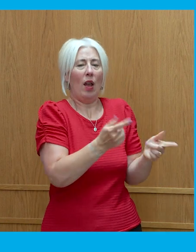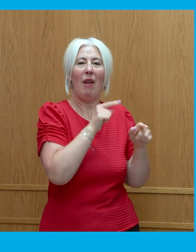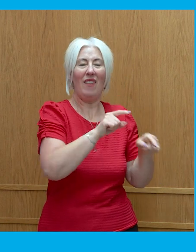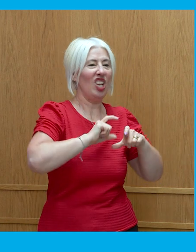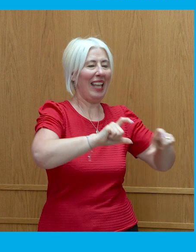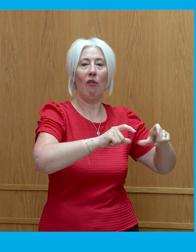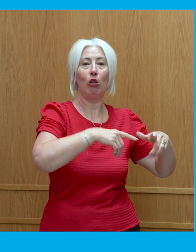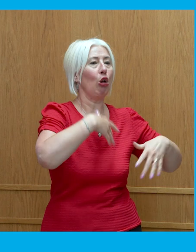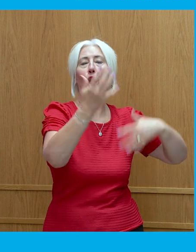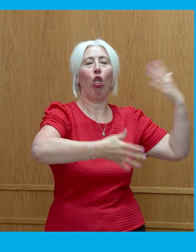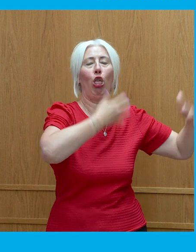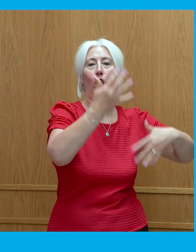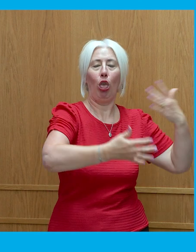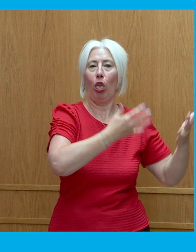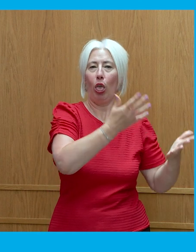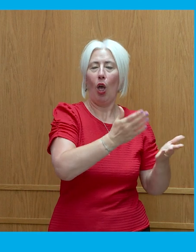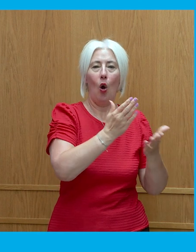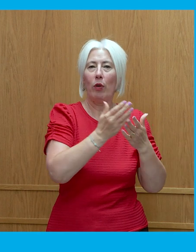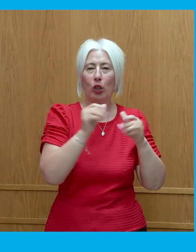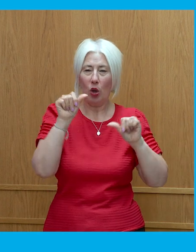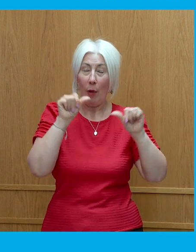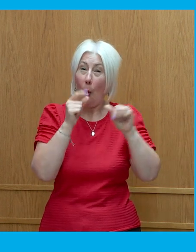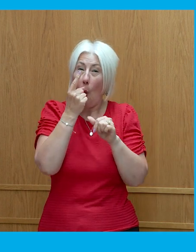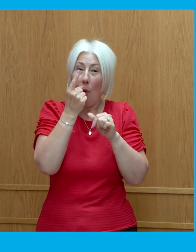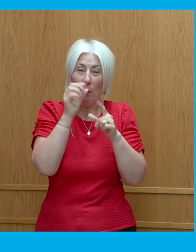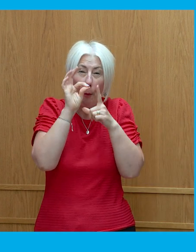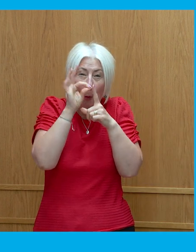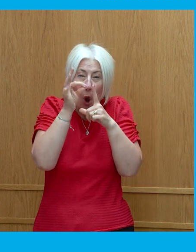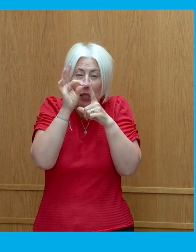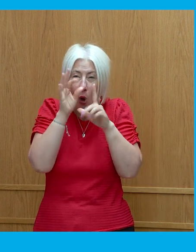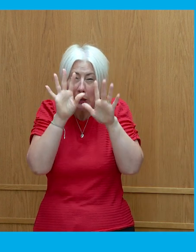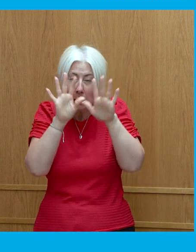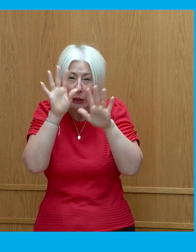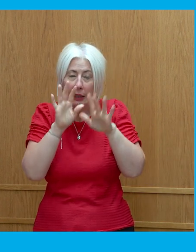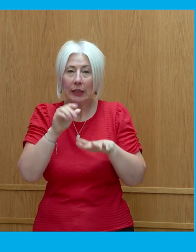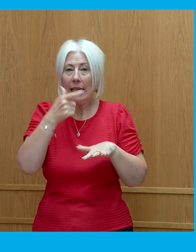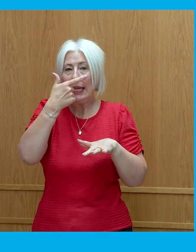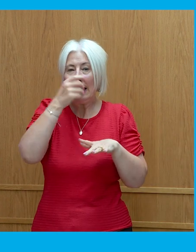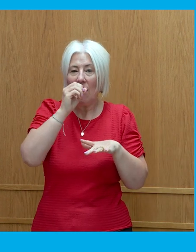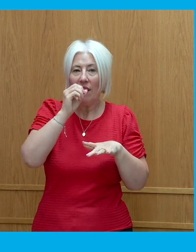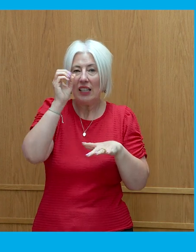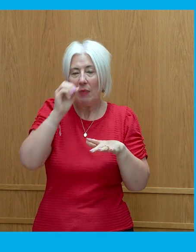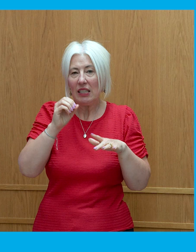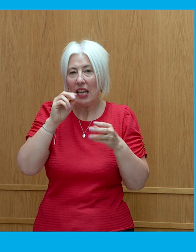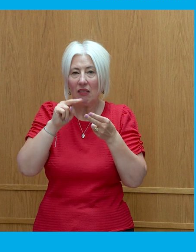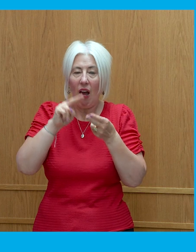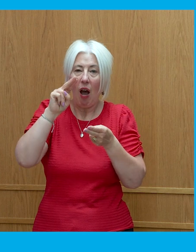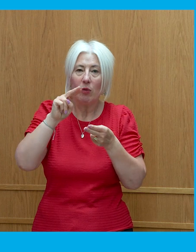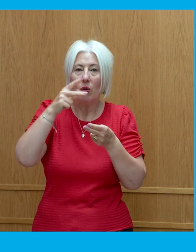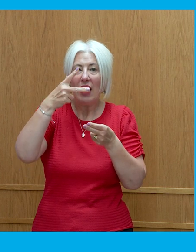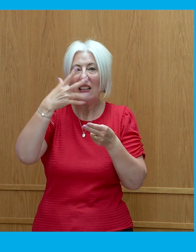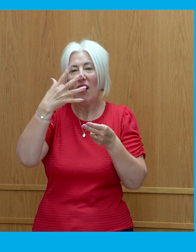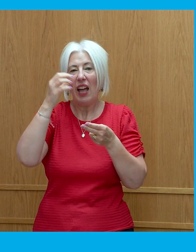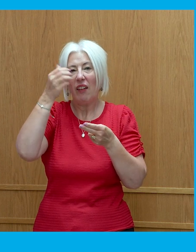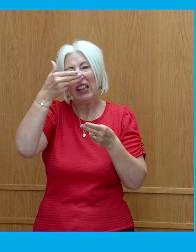undisciplined, we're talking about margins of points here. So if you go from 70% to 80% to 85 or